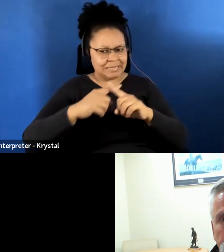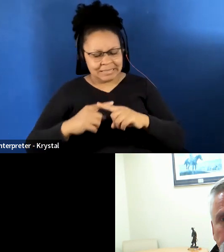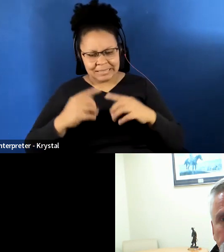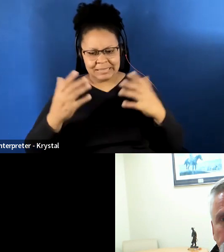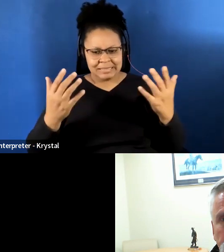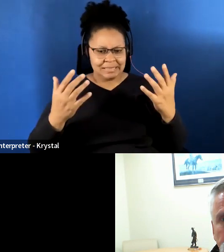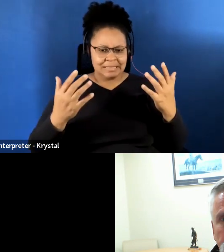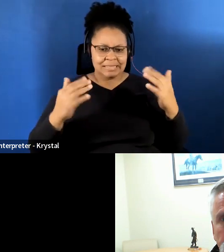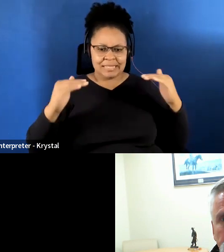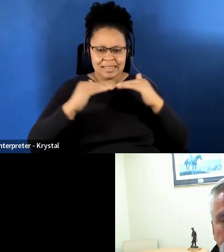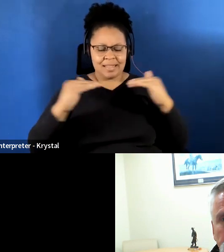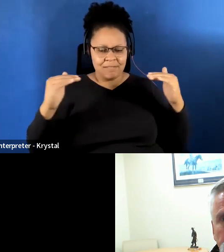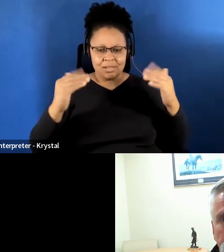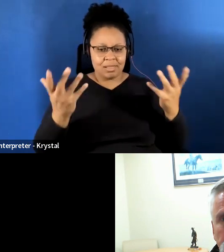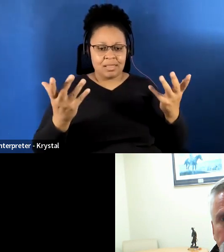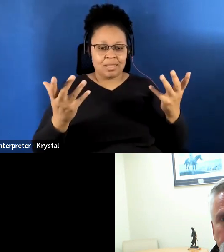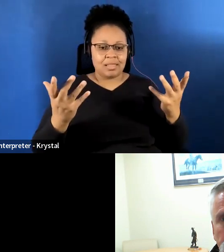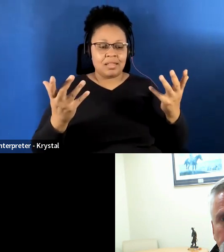to level playing ground.